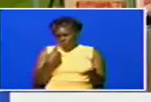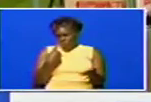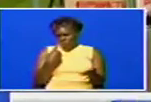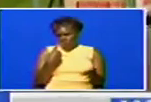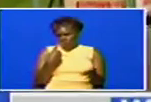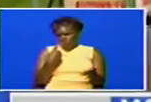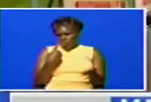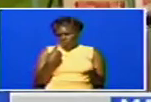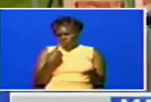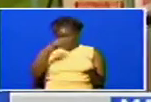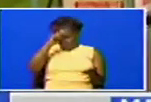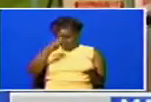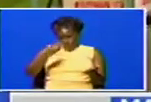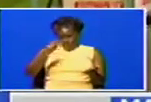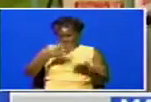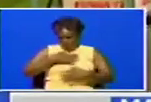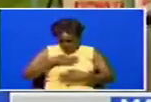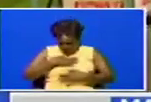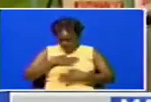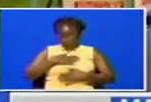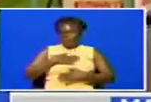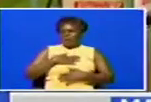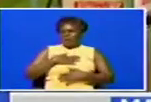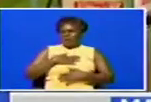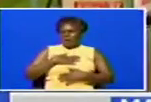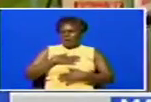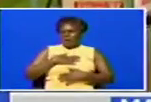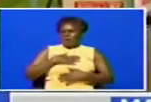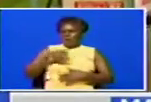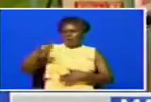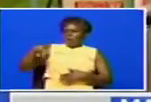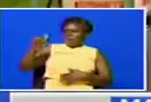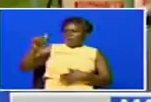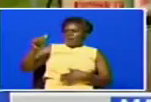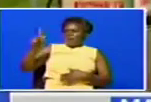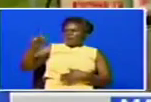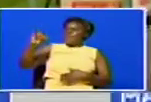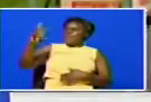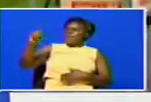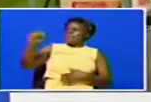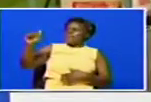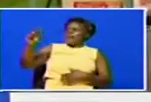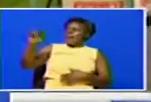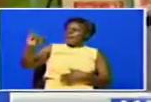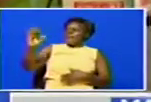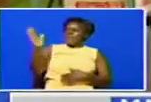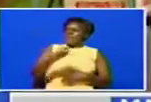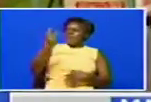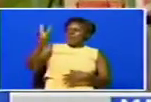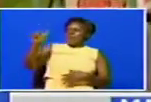ni mheshimiwa Jango Patrick Kimani Wainaina.